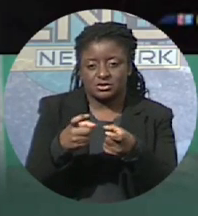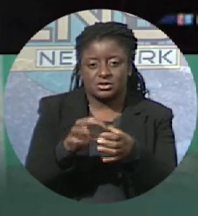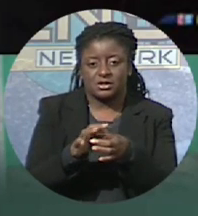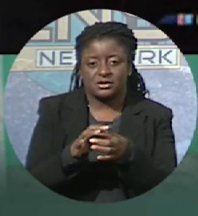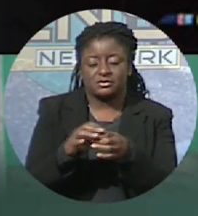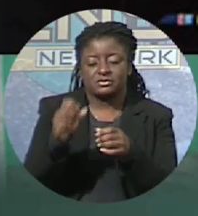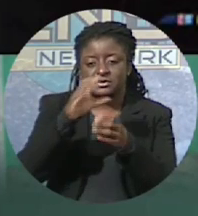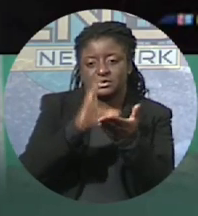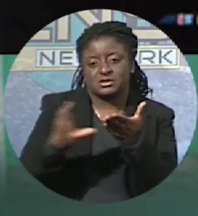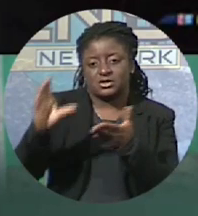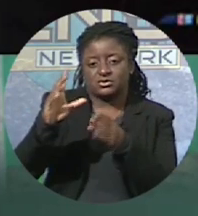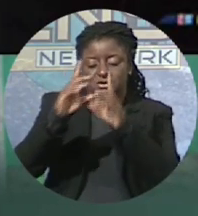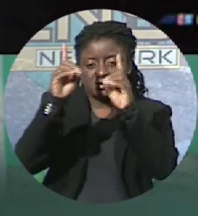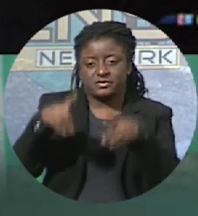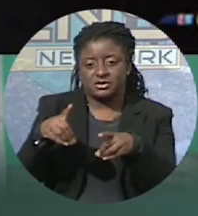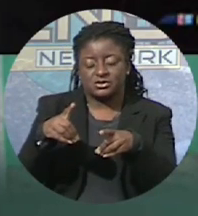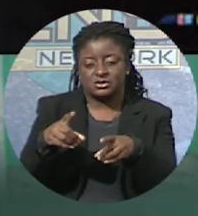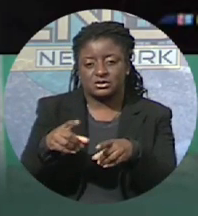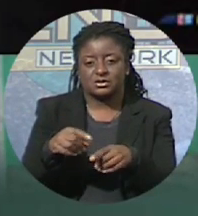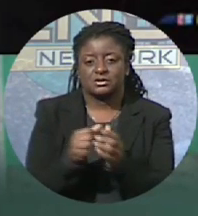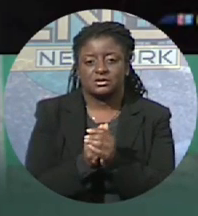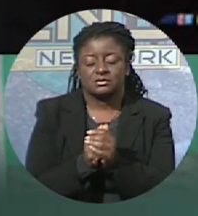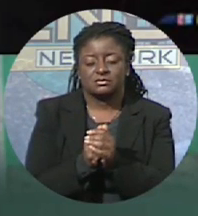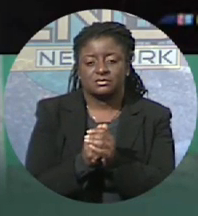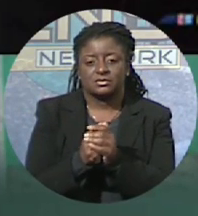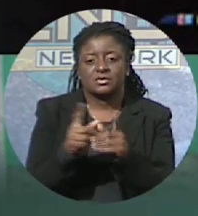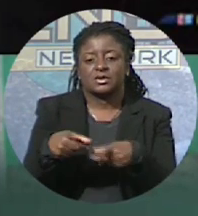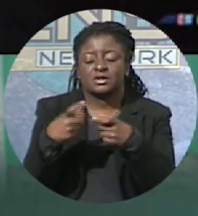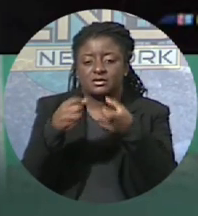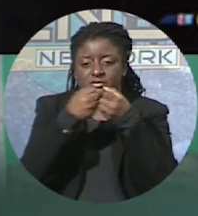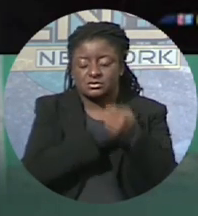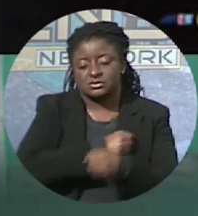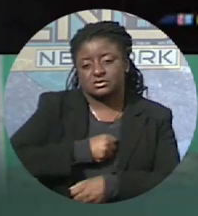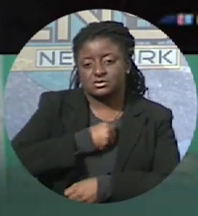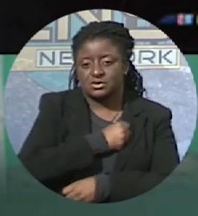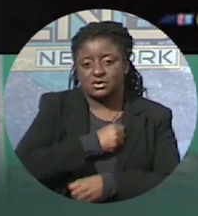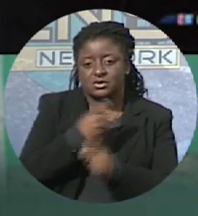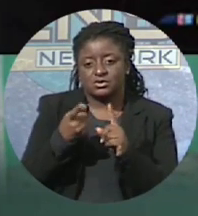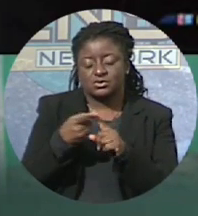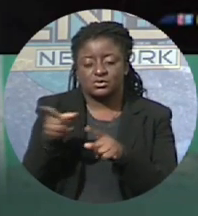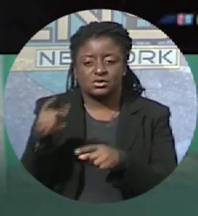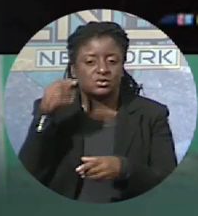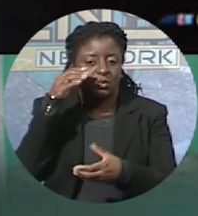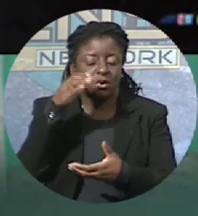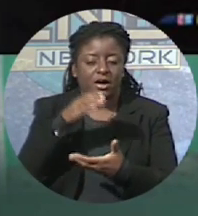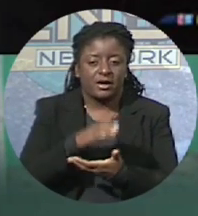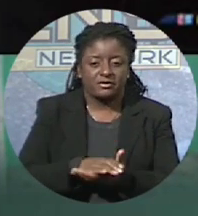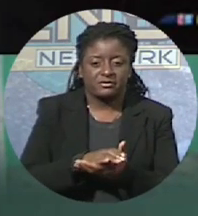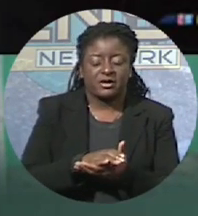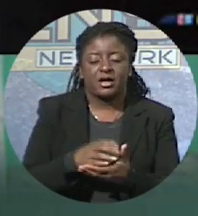through its statement, extended condolences to Mr. Bonamy's wife, Shirley, his children, and the entire family.